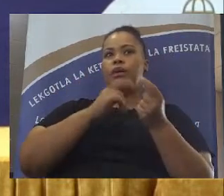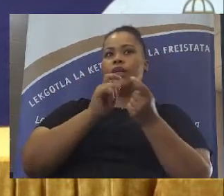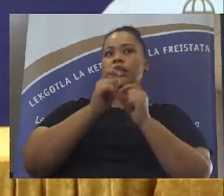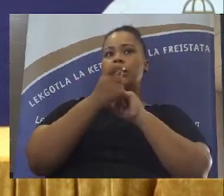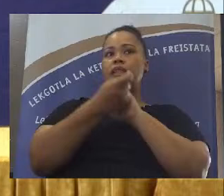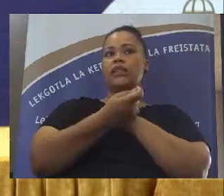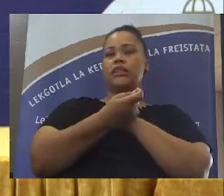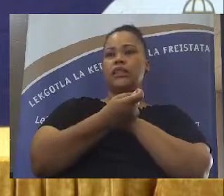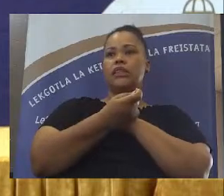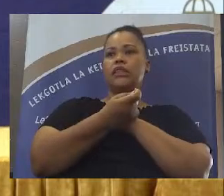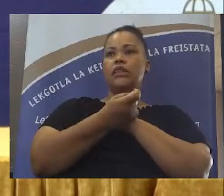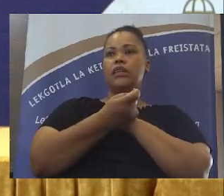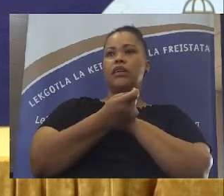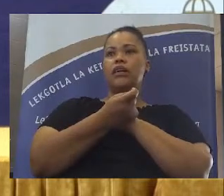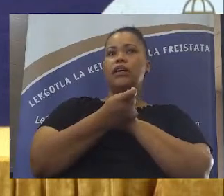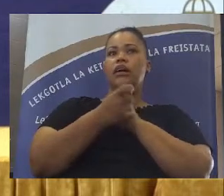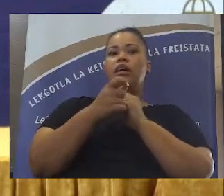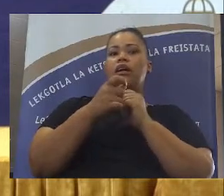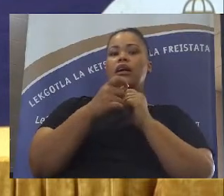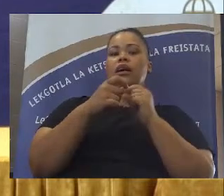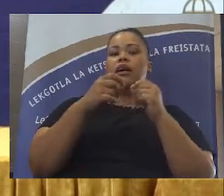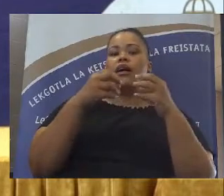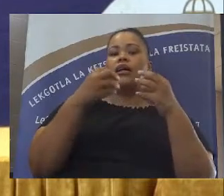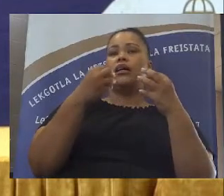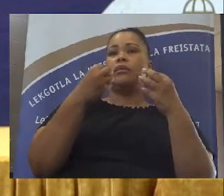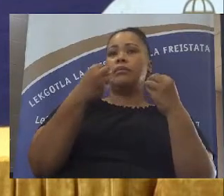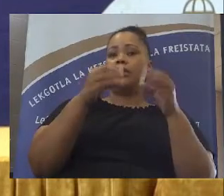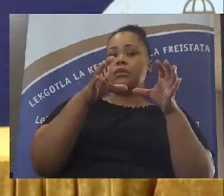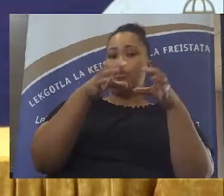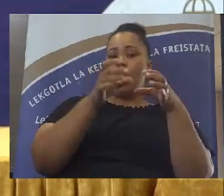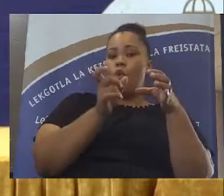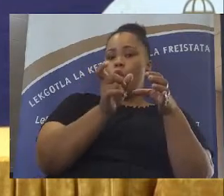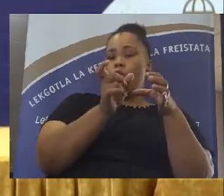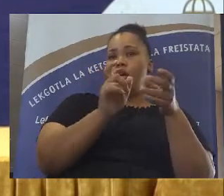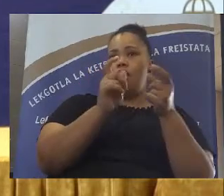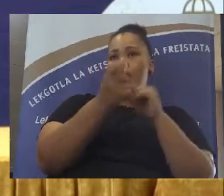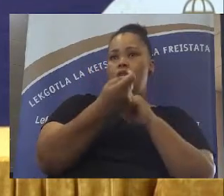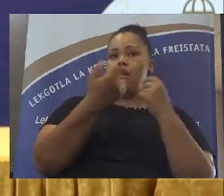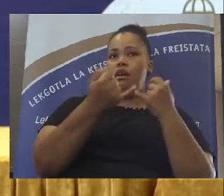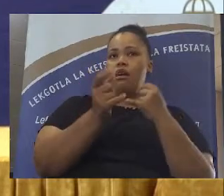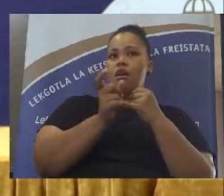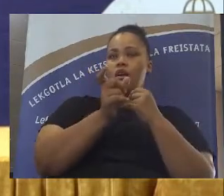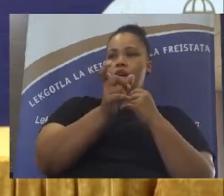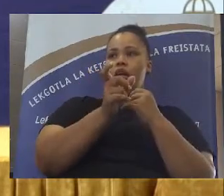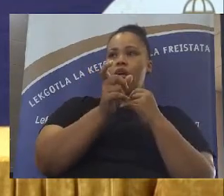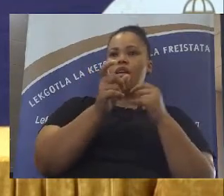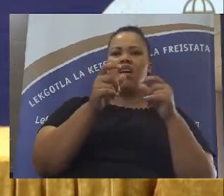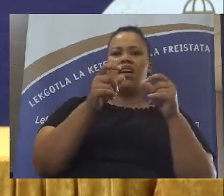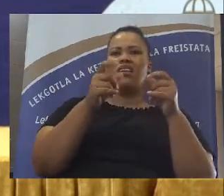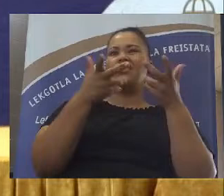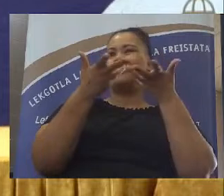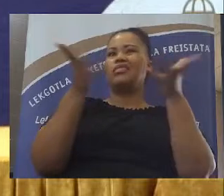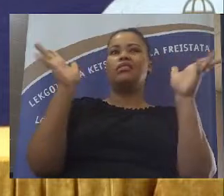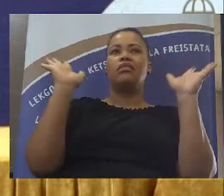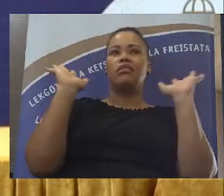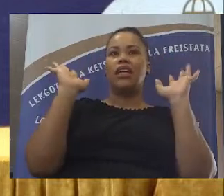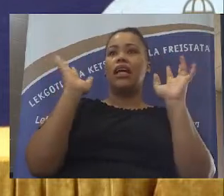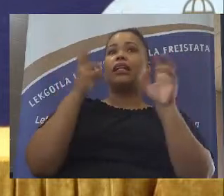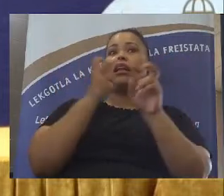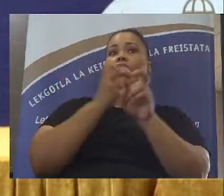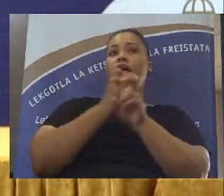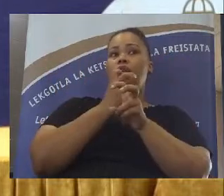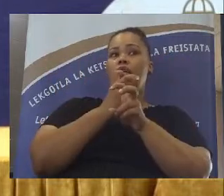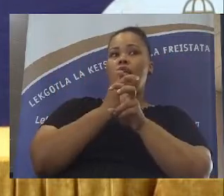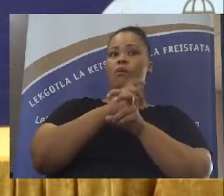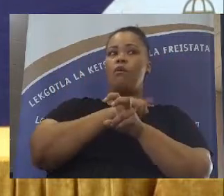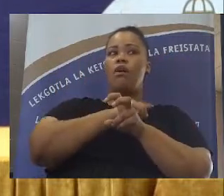amend the definition for a small enterprise. At the moment, we're sitting with a definition that are very broad, very complex.